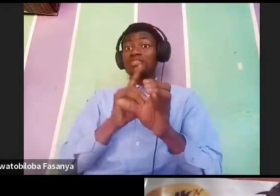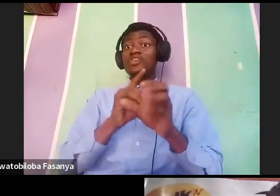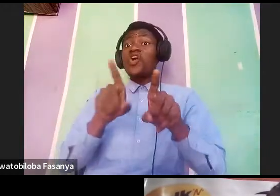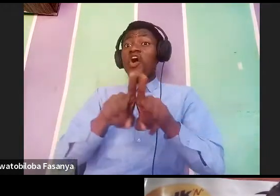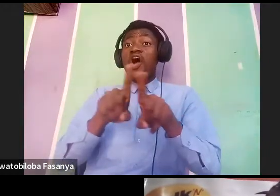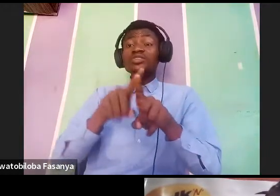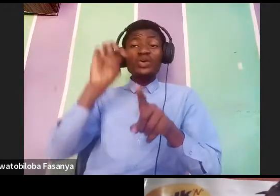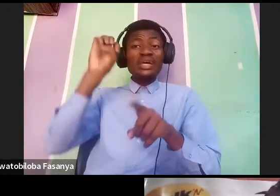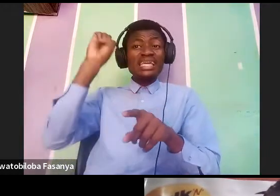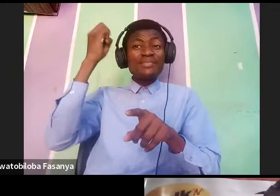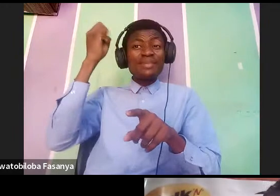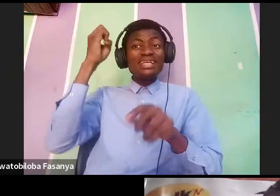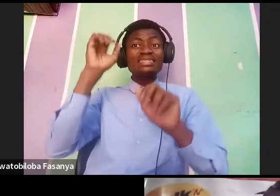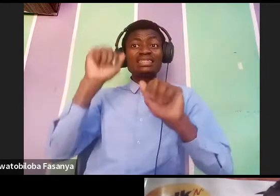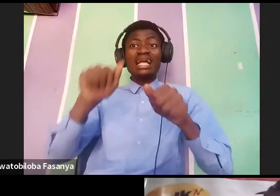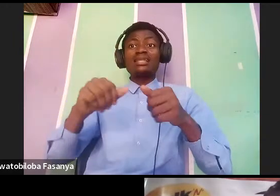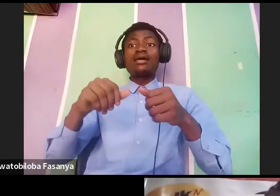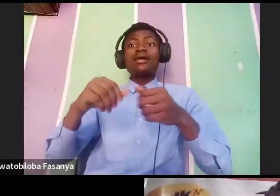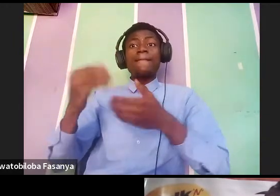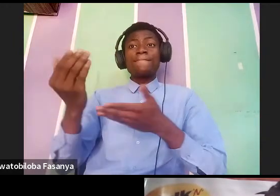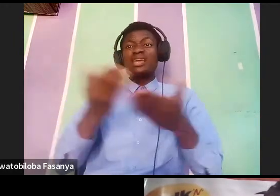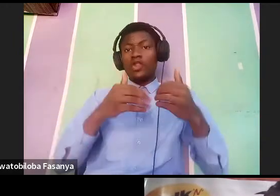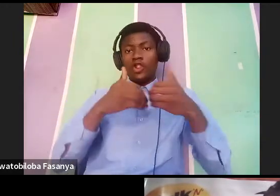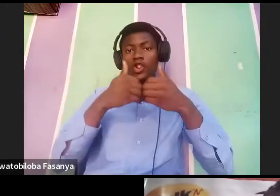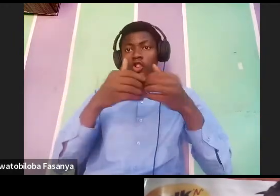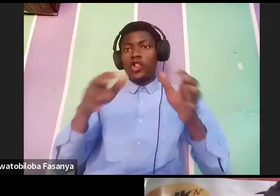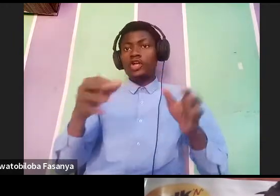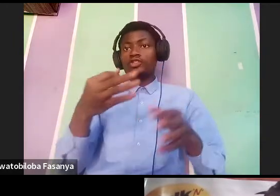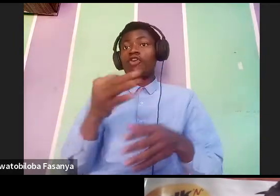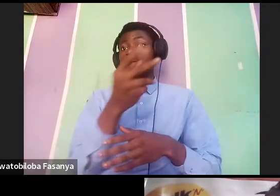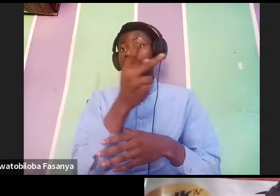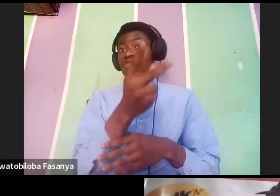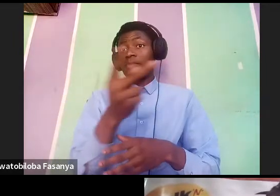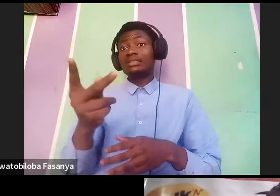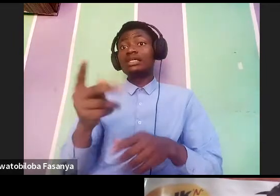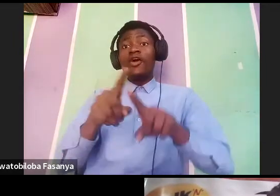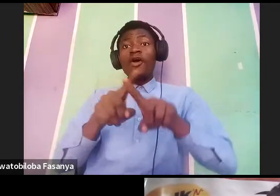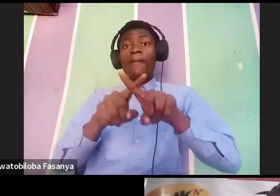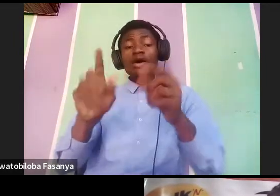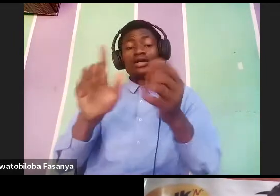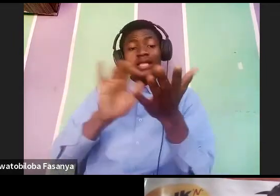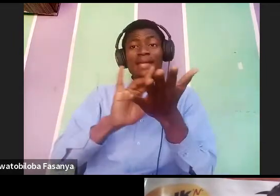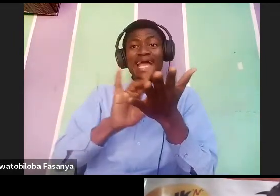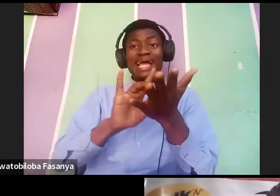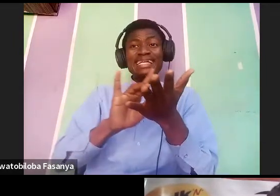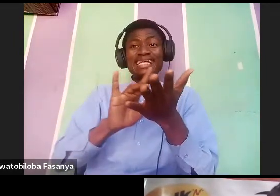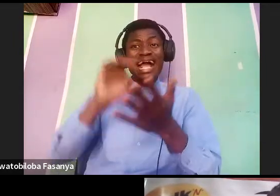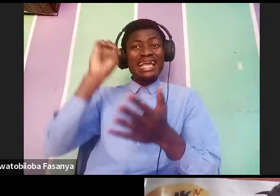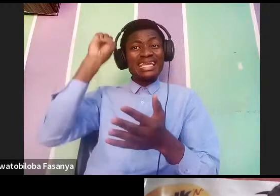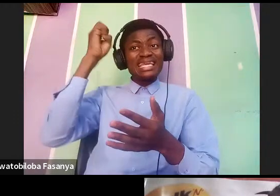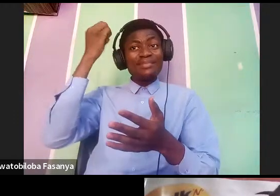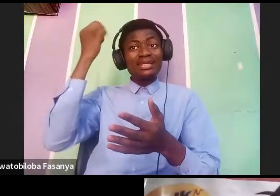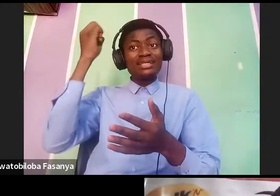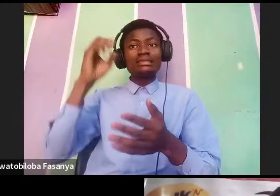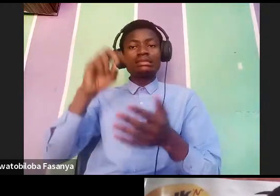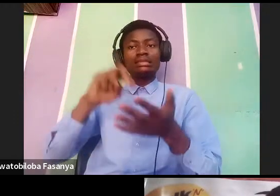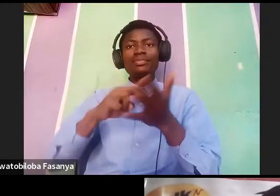medical emergency itself, it's actually an unexpected and often dangerous situation that requires